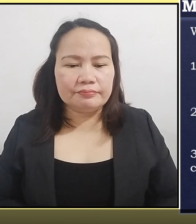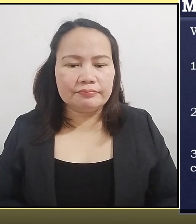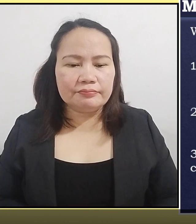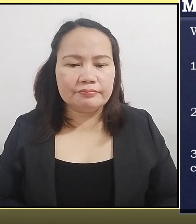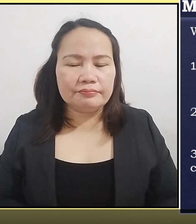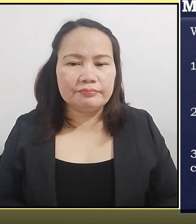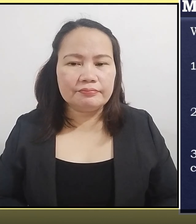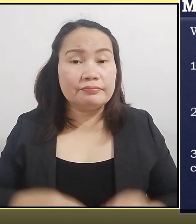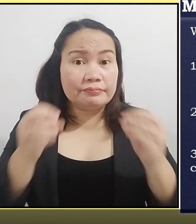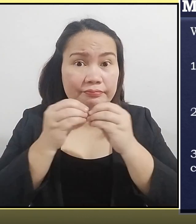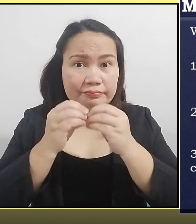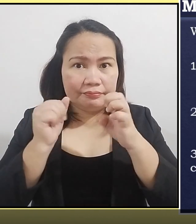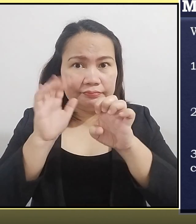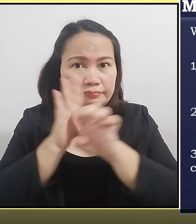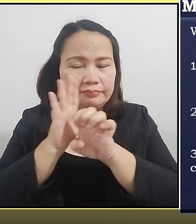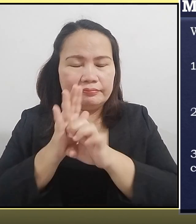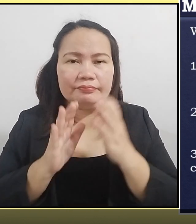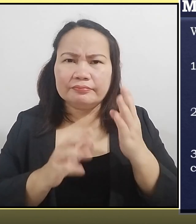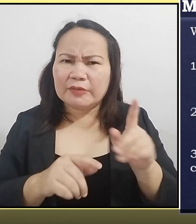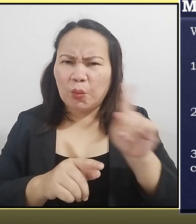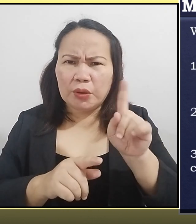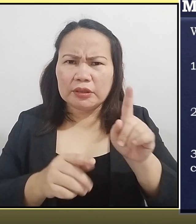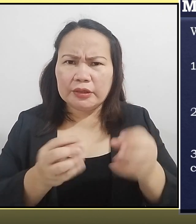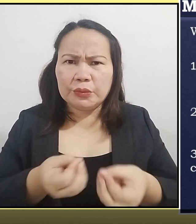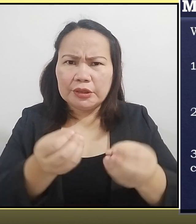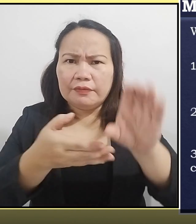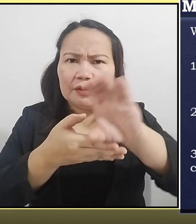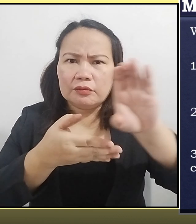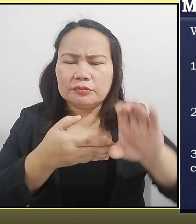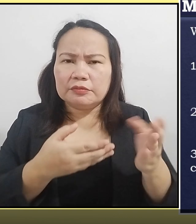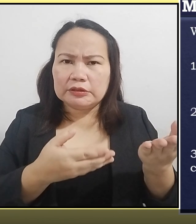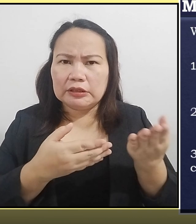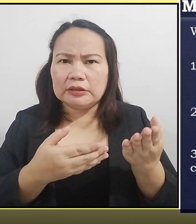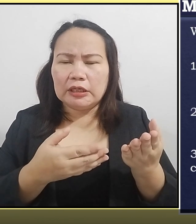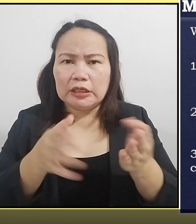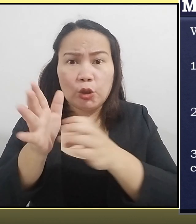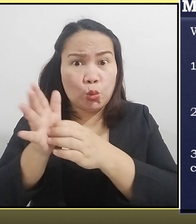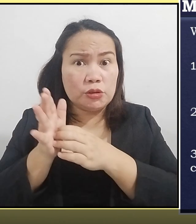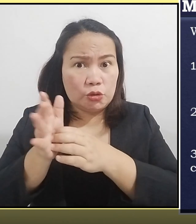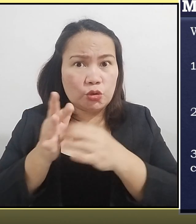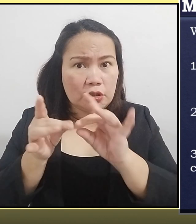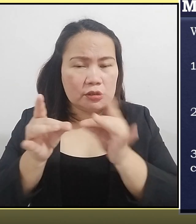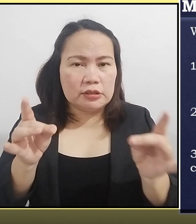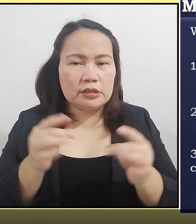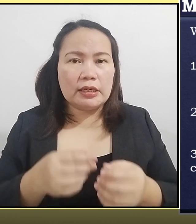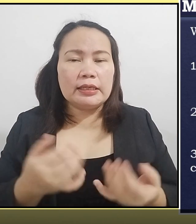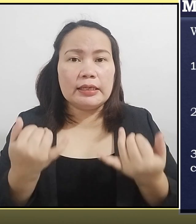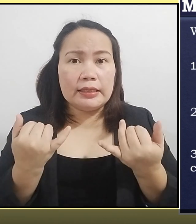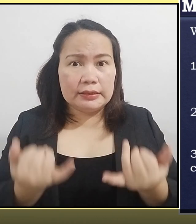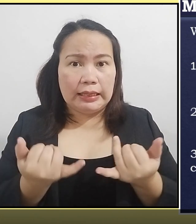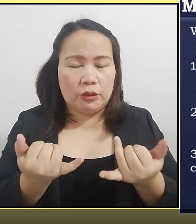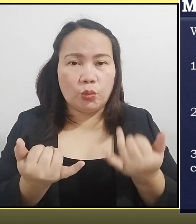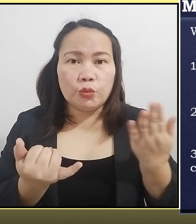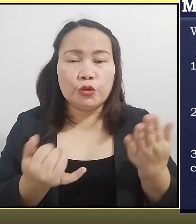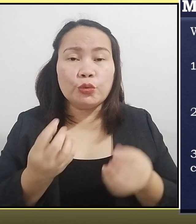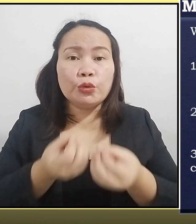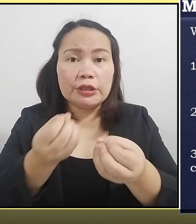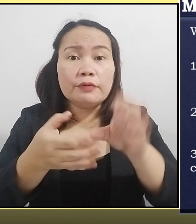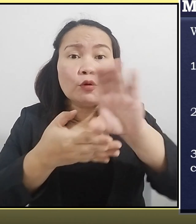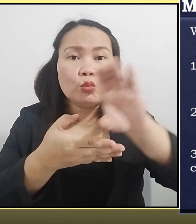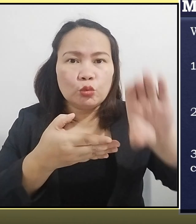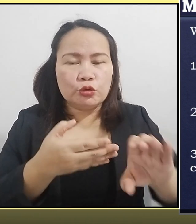Let's have more examples. What can you conclude from the given conditional statement? So dito naman kayo ang magbigay